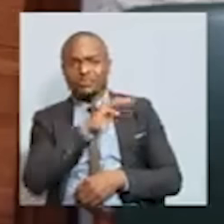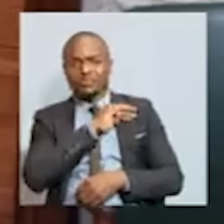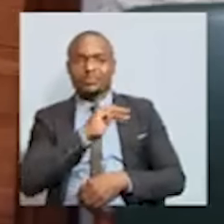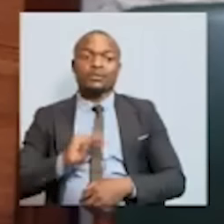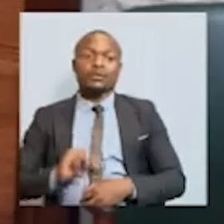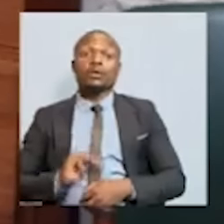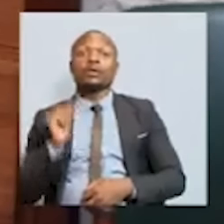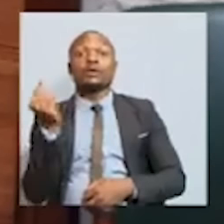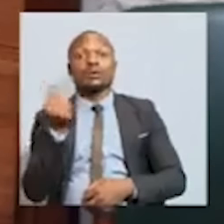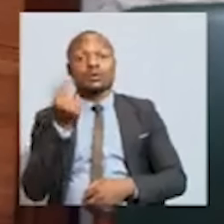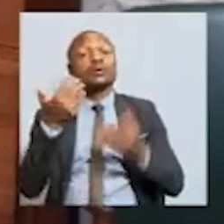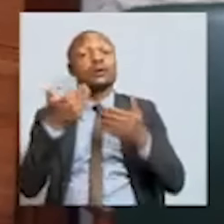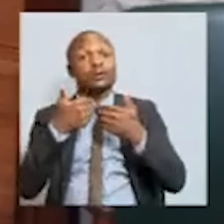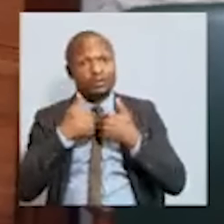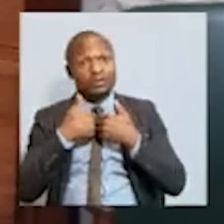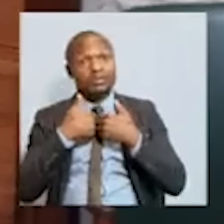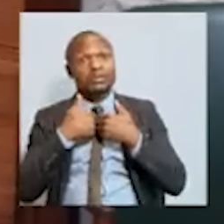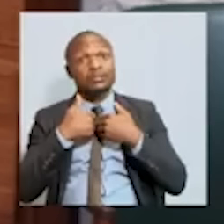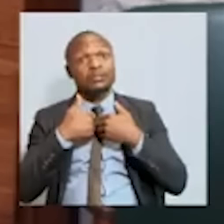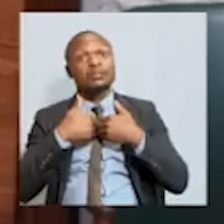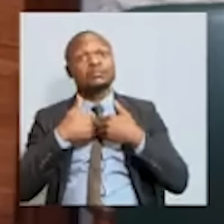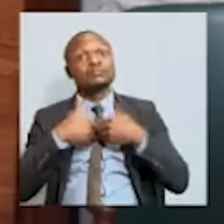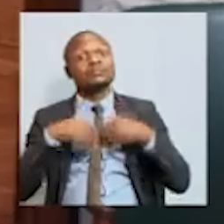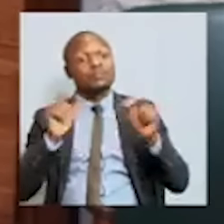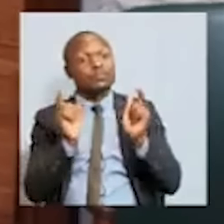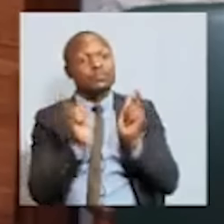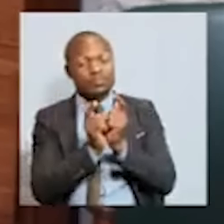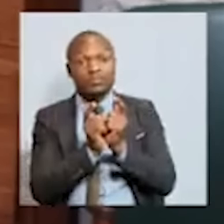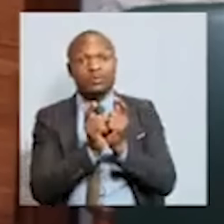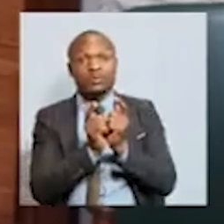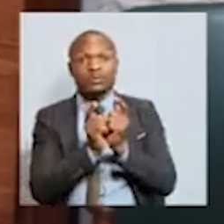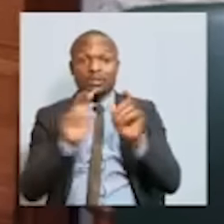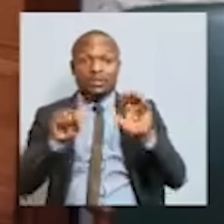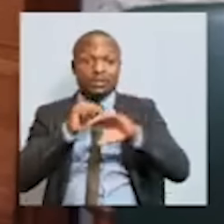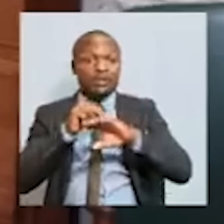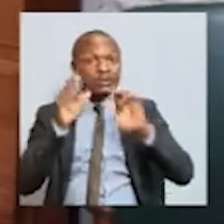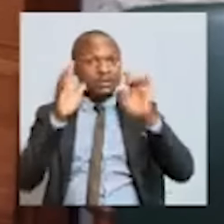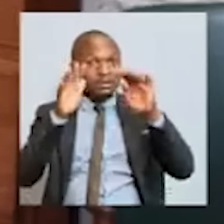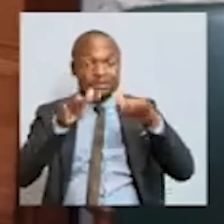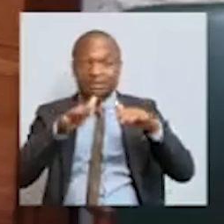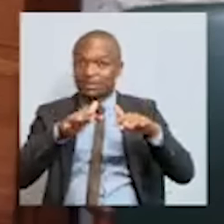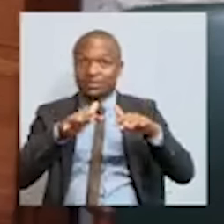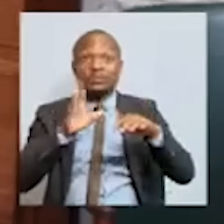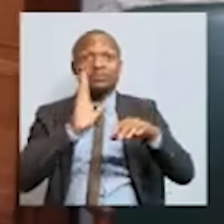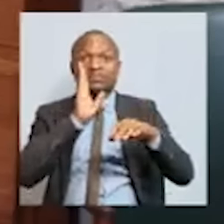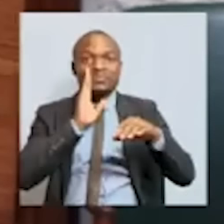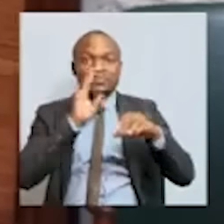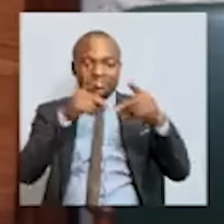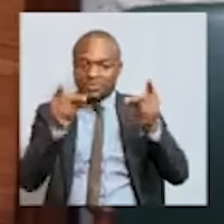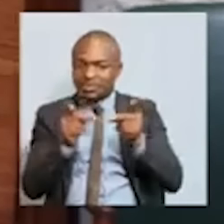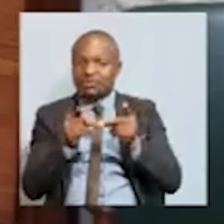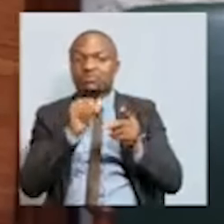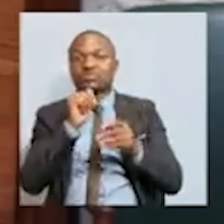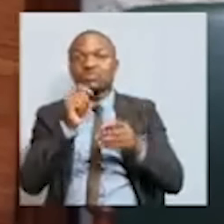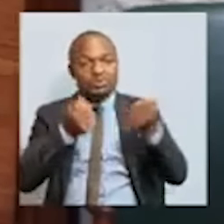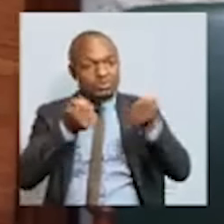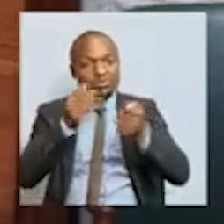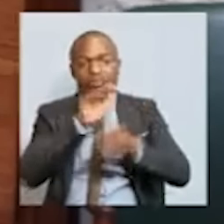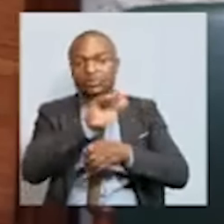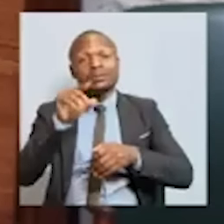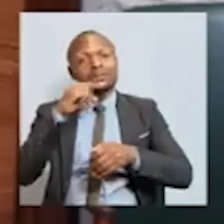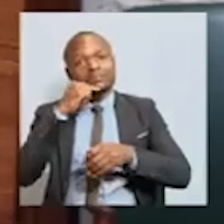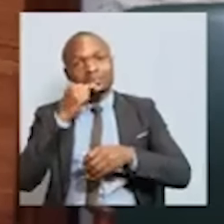only had an encounter at the National Assembly bar and not the car park as alleged by Mr. Munir